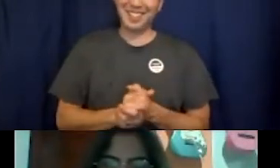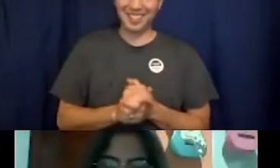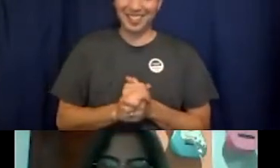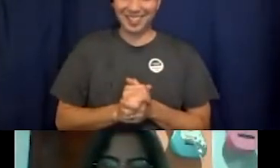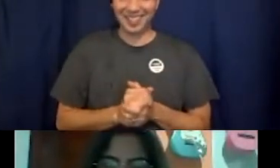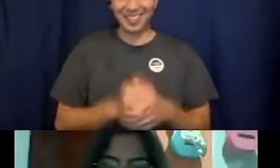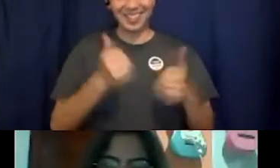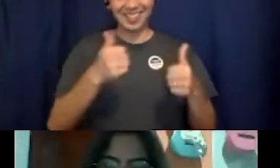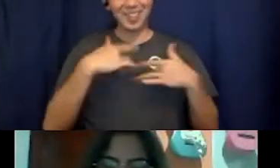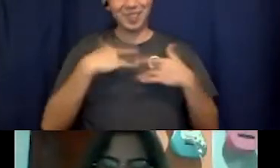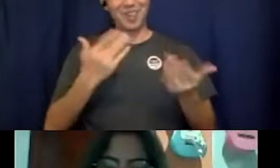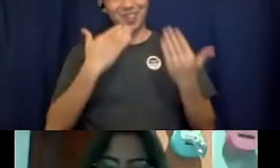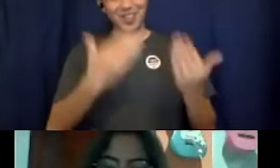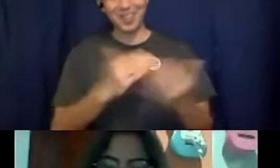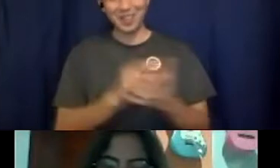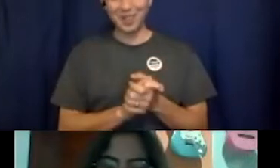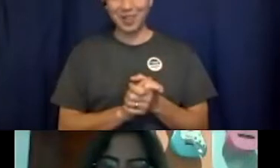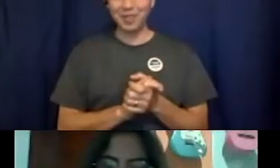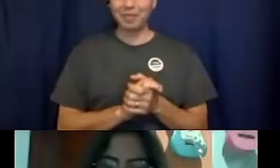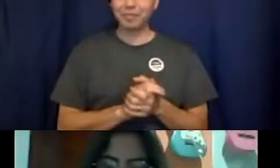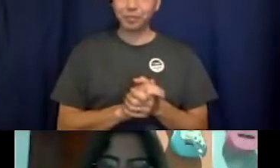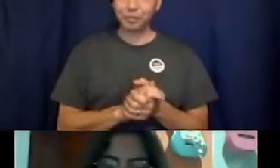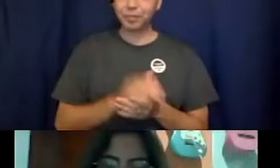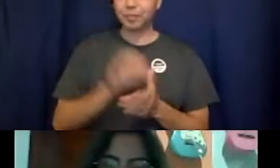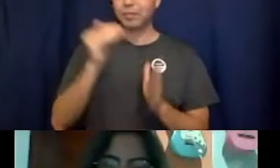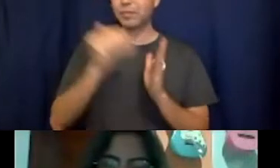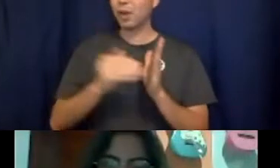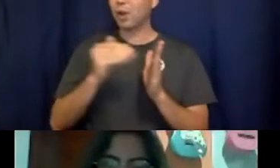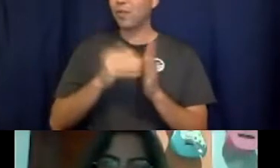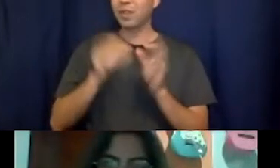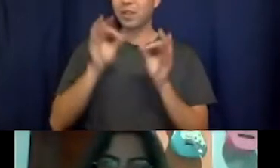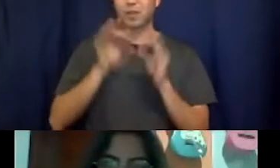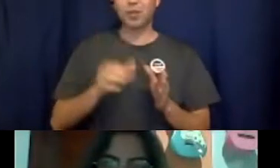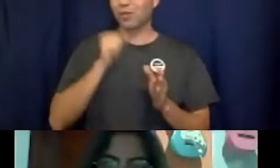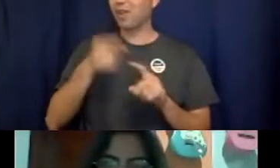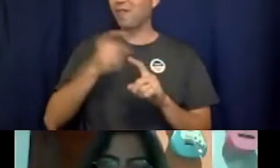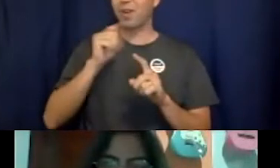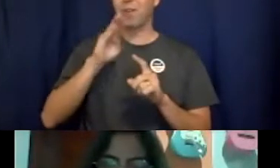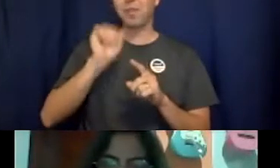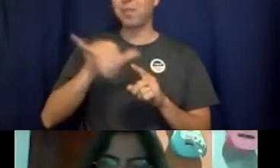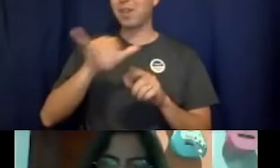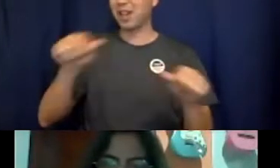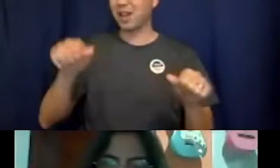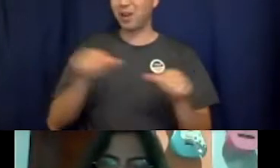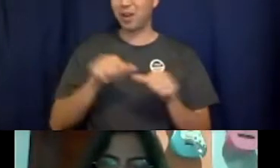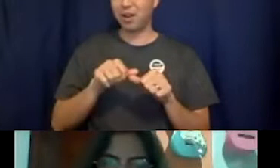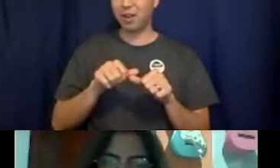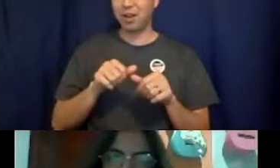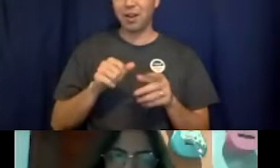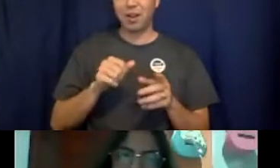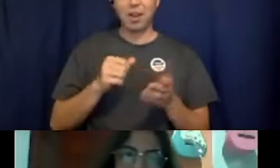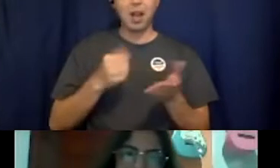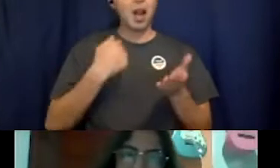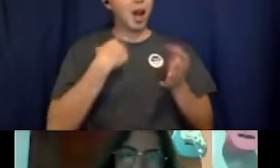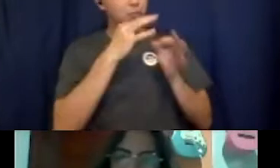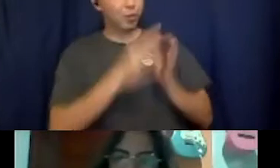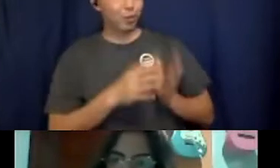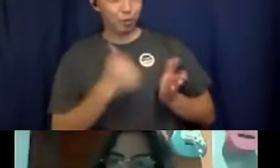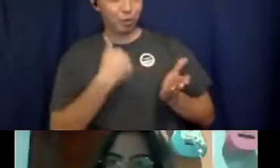Senator Klobuchar, and she said that she went to the University of Chicago for a Halloween